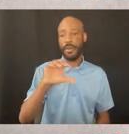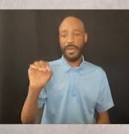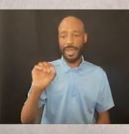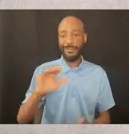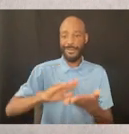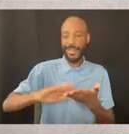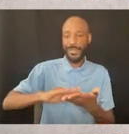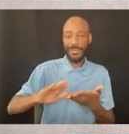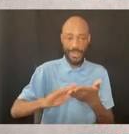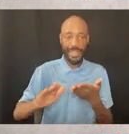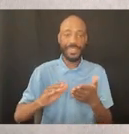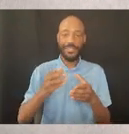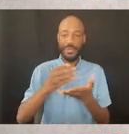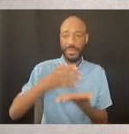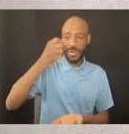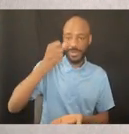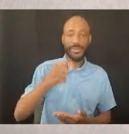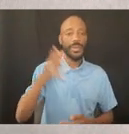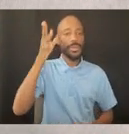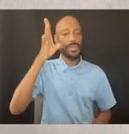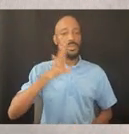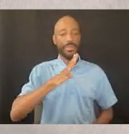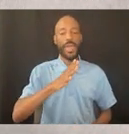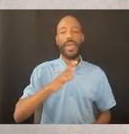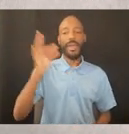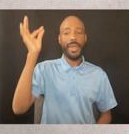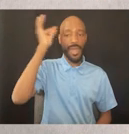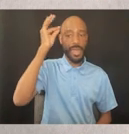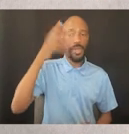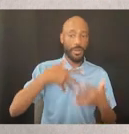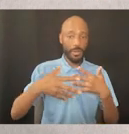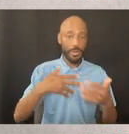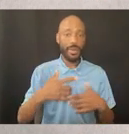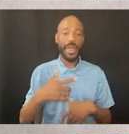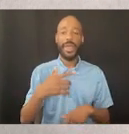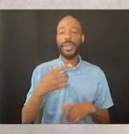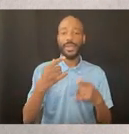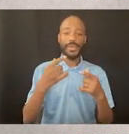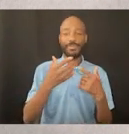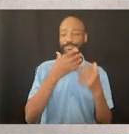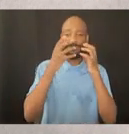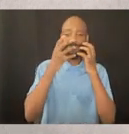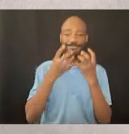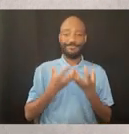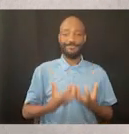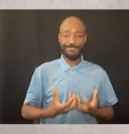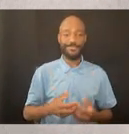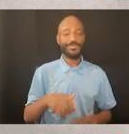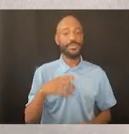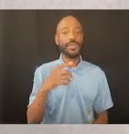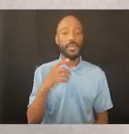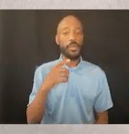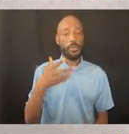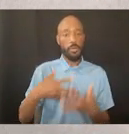A man with gray hair and a gray beard wears a pink face mask, a gray shirt, and a collar made out of clear